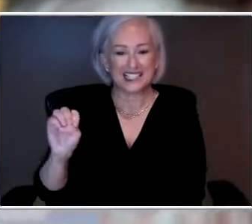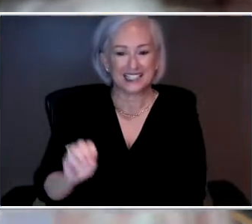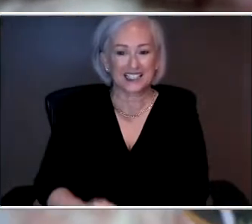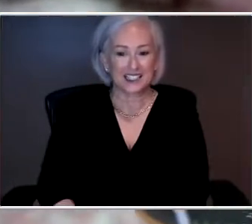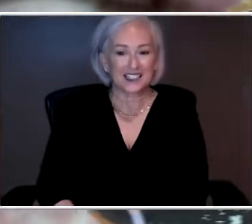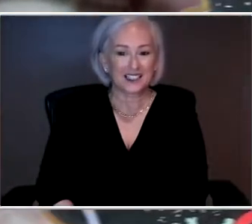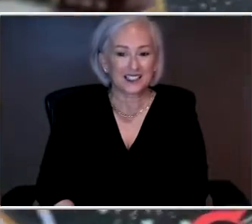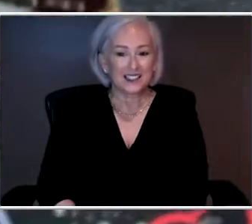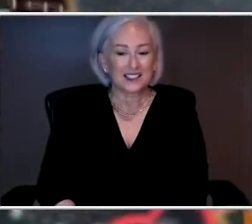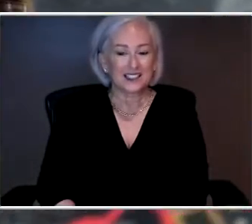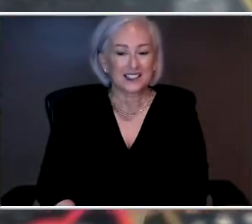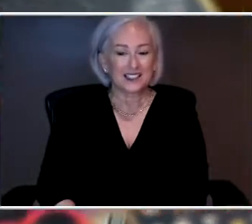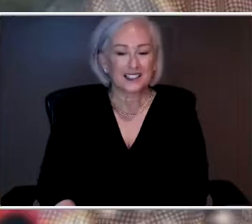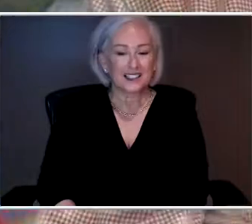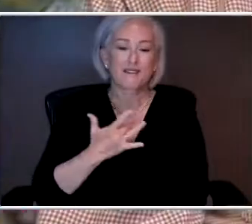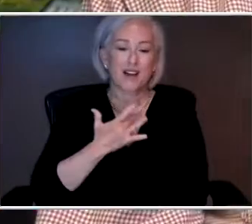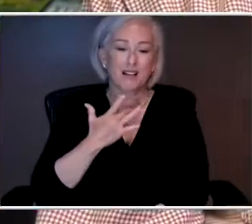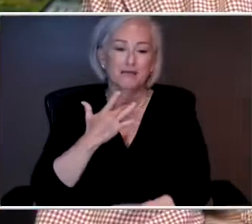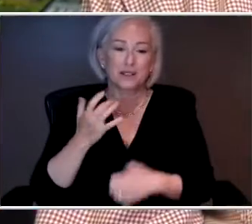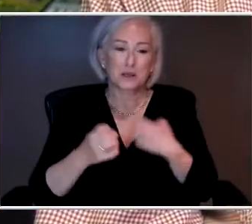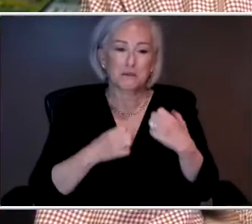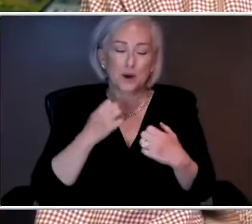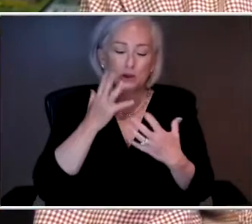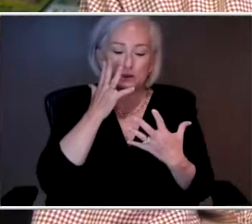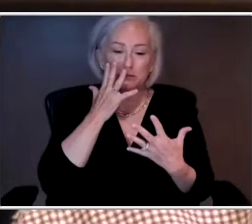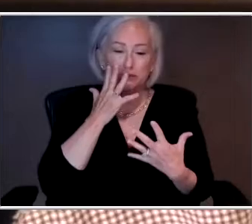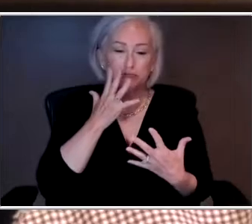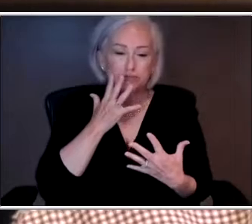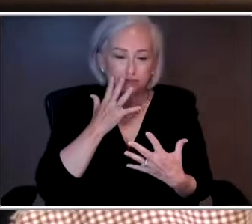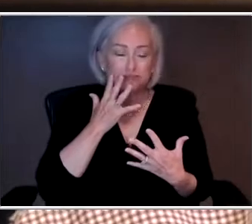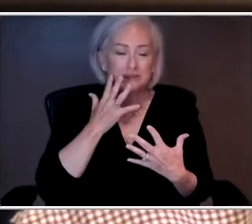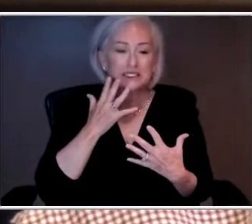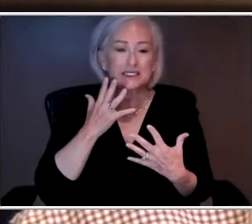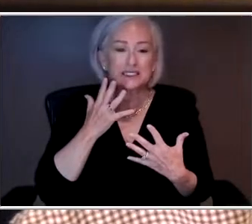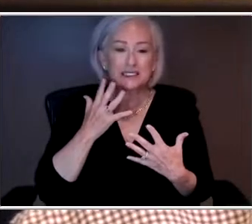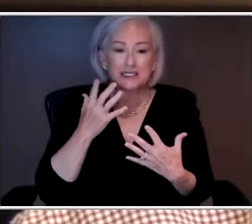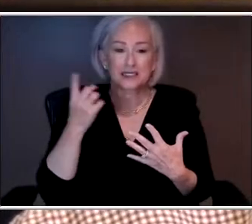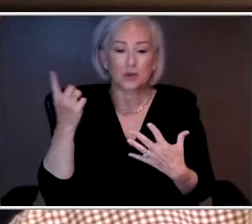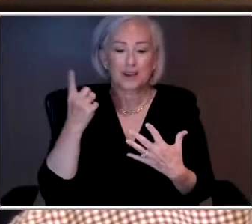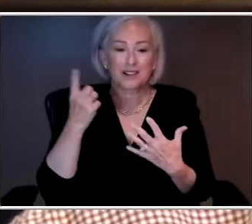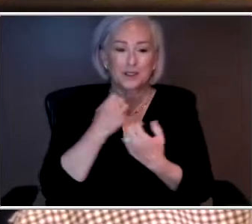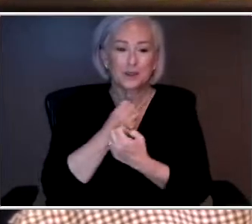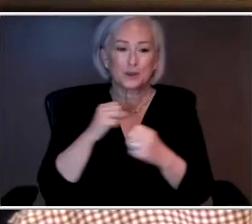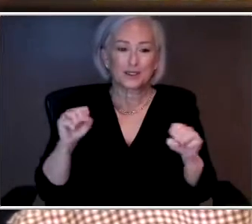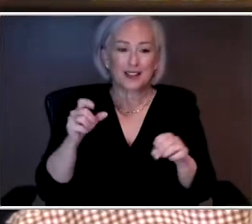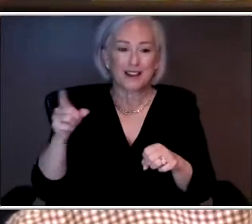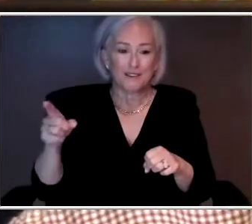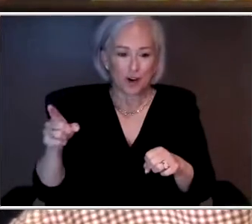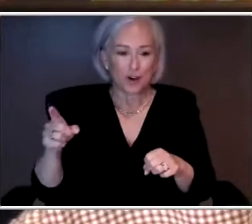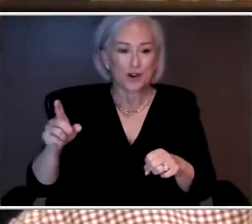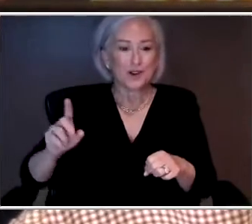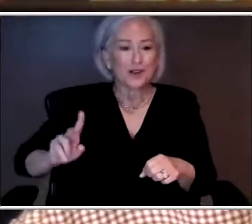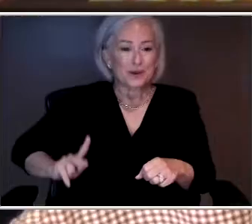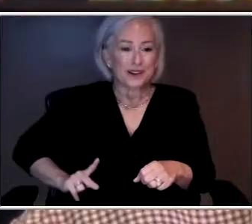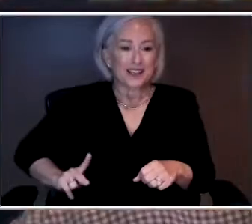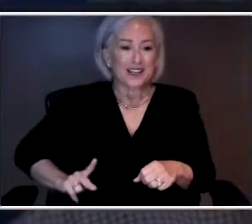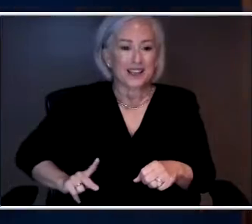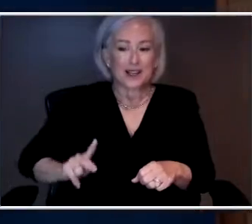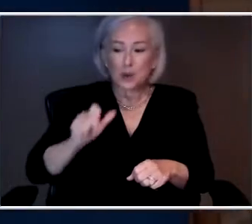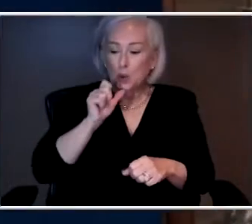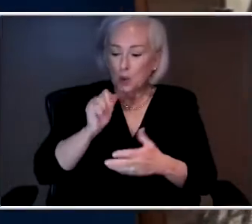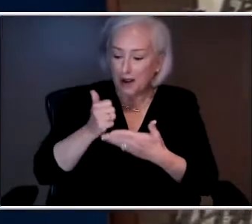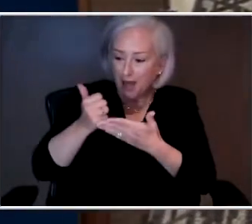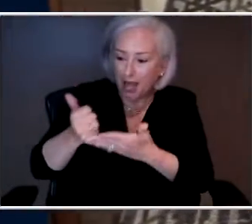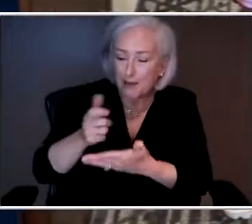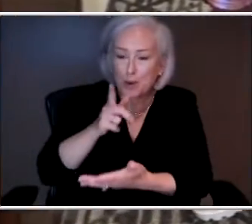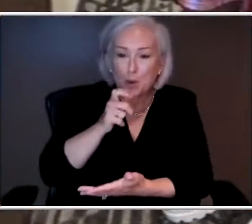pictures, and they thought the music's what saved her. Who in the hell wouldn't help her? For 14-year-old Elsa